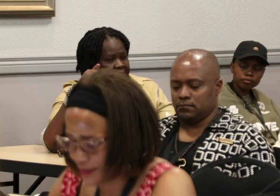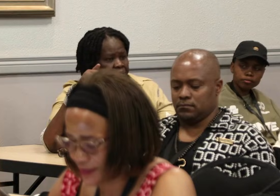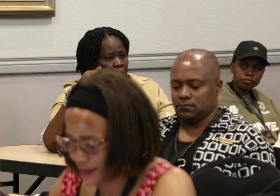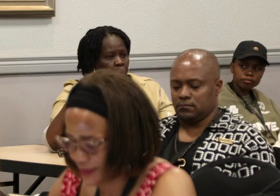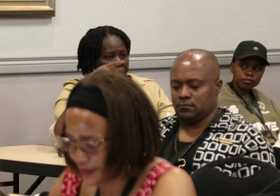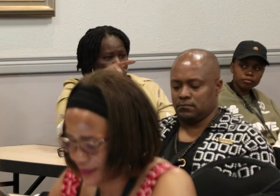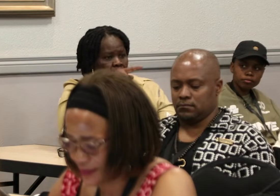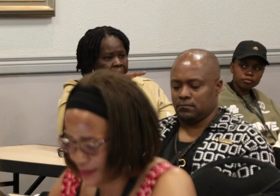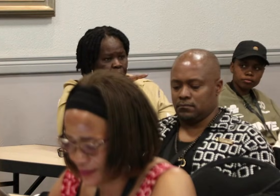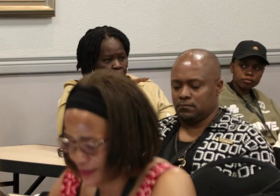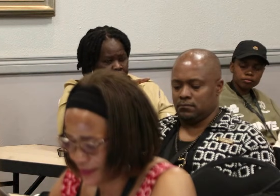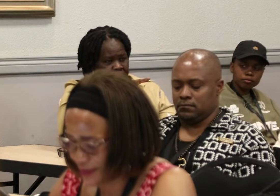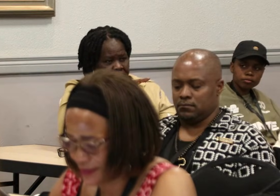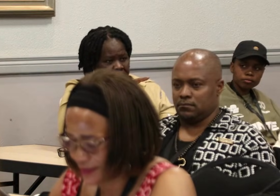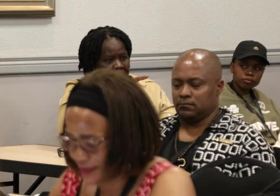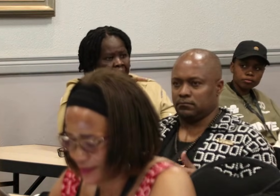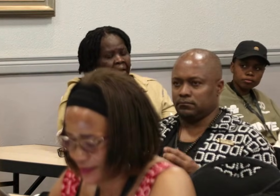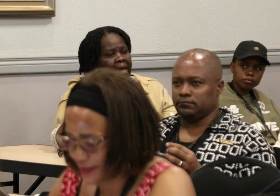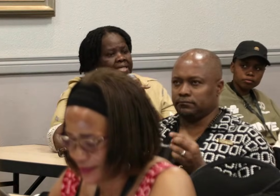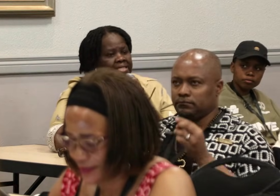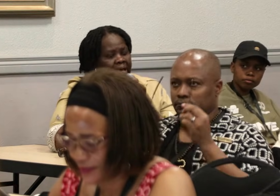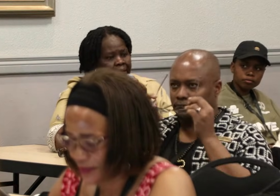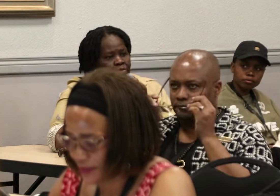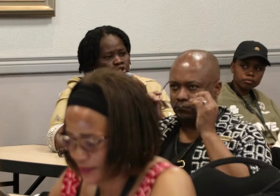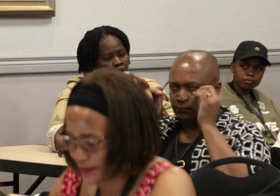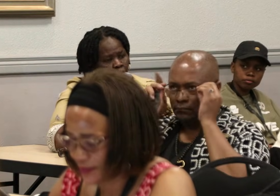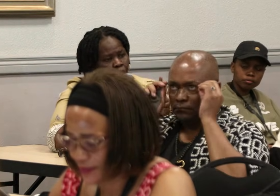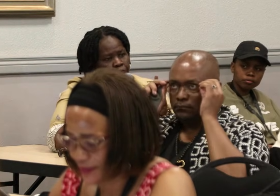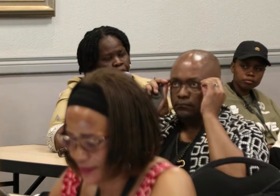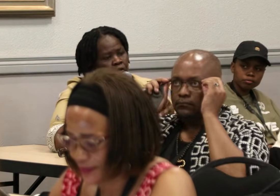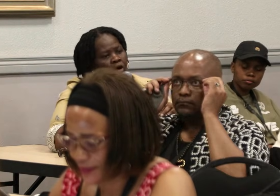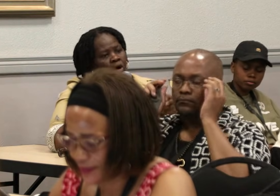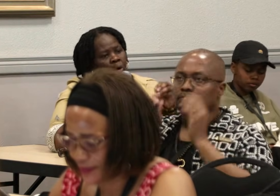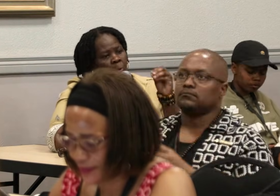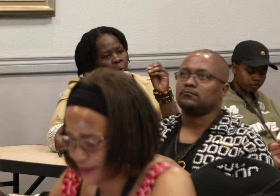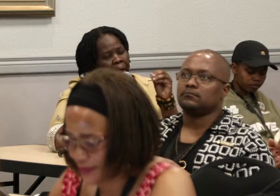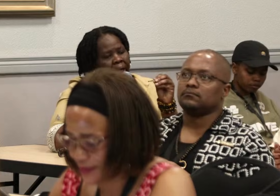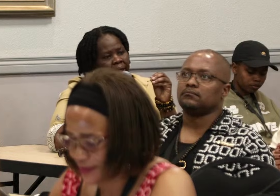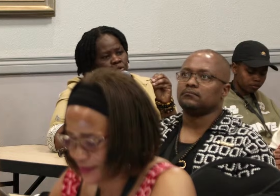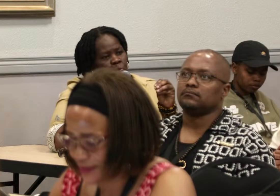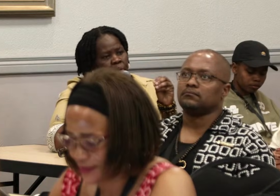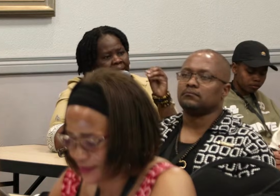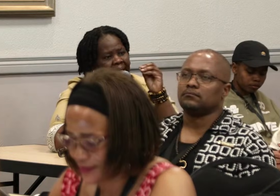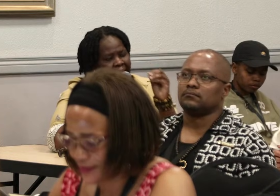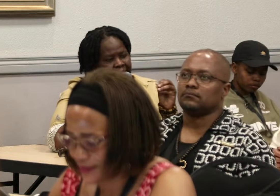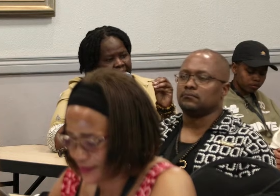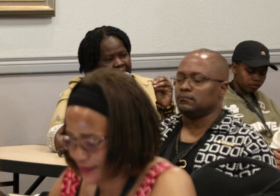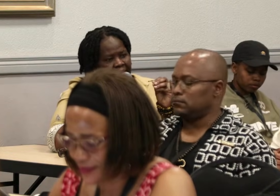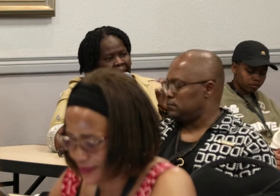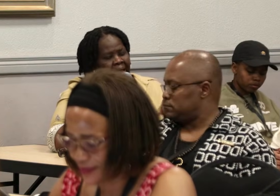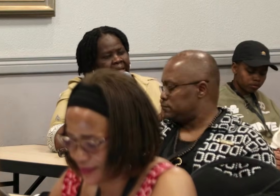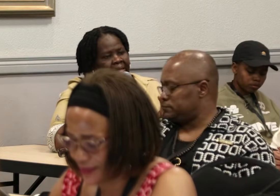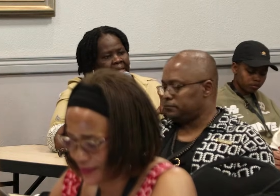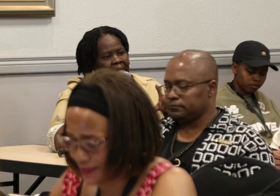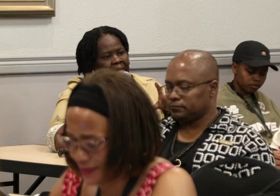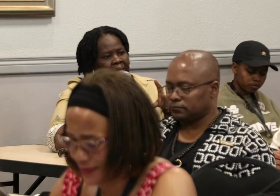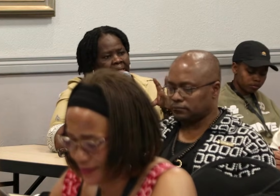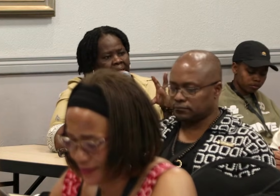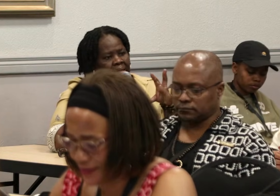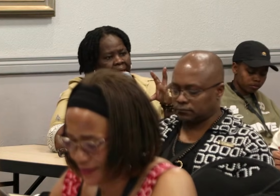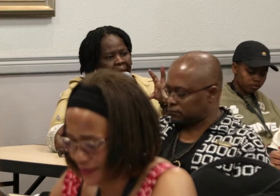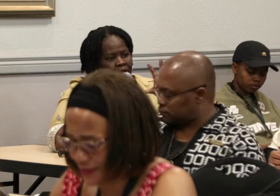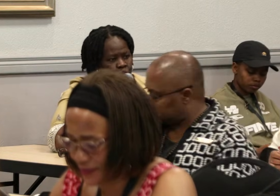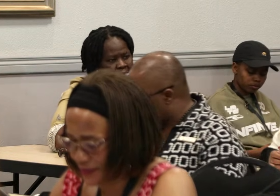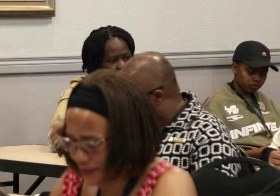cognizance when we are reporting in terms of where do we get